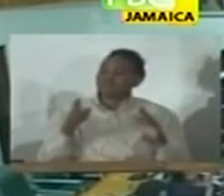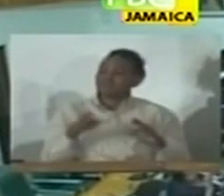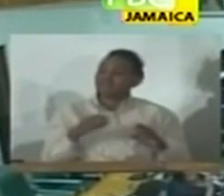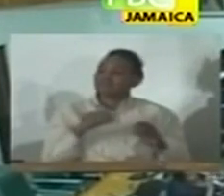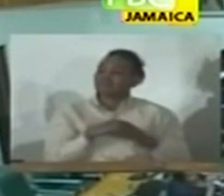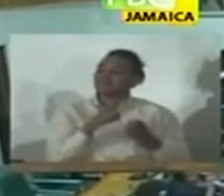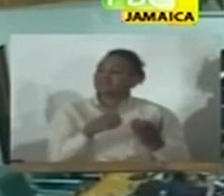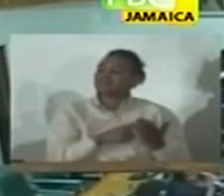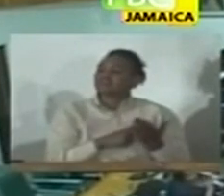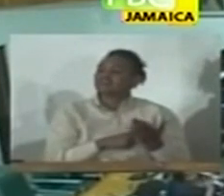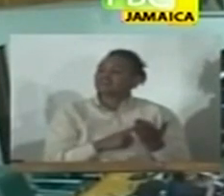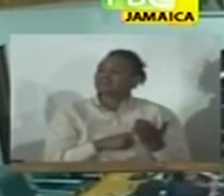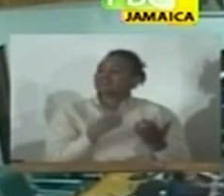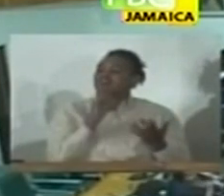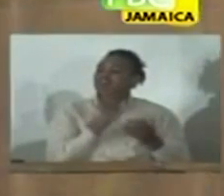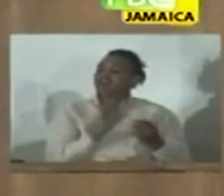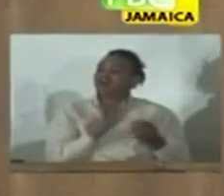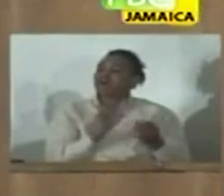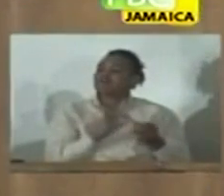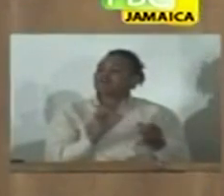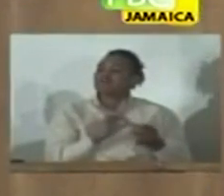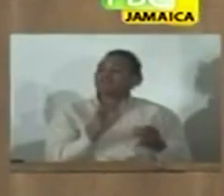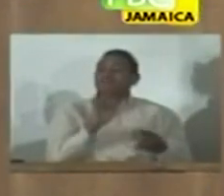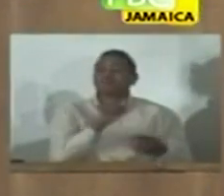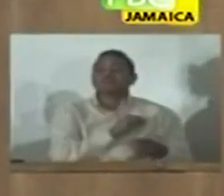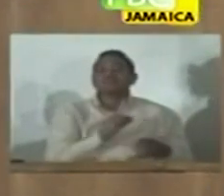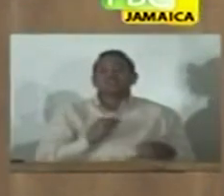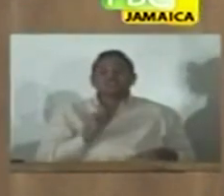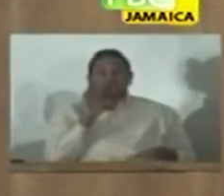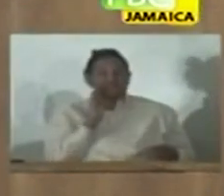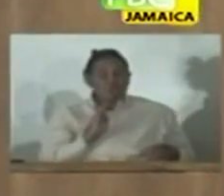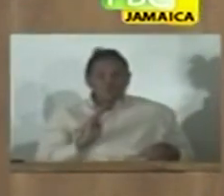debate and the comments being made by Senator Brown.